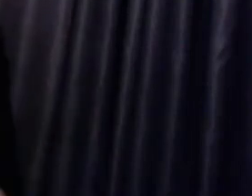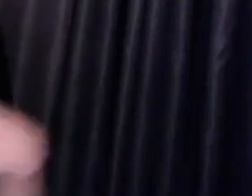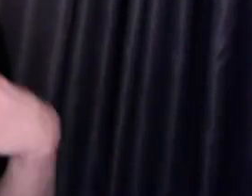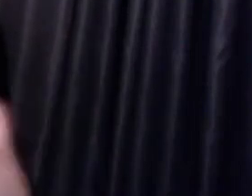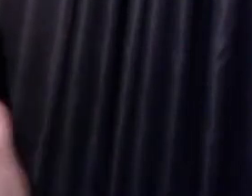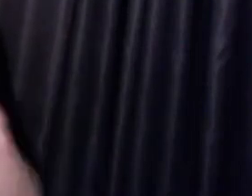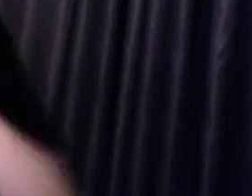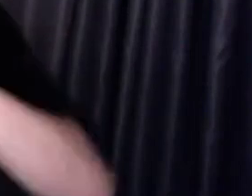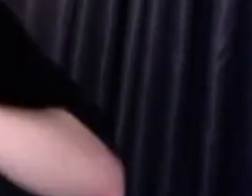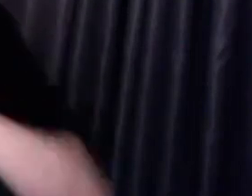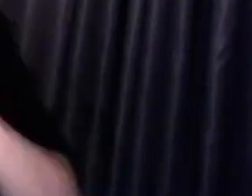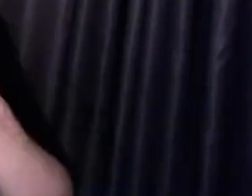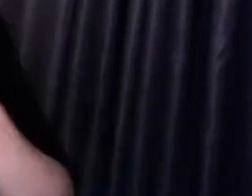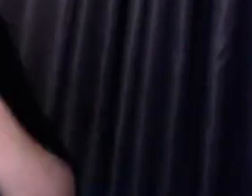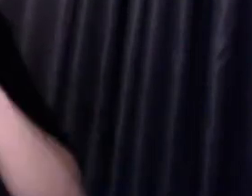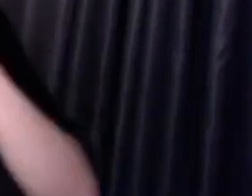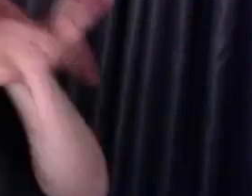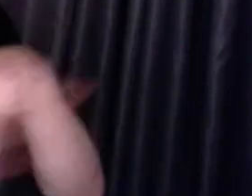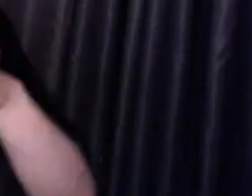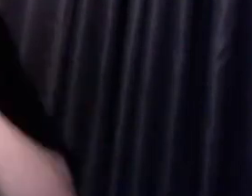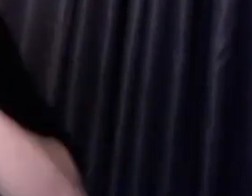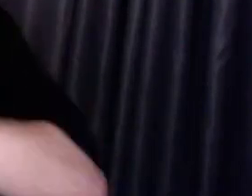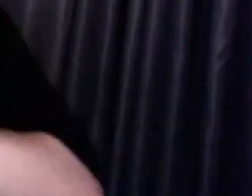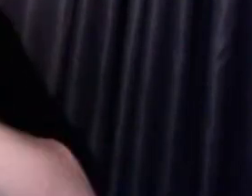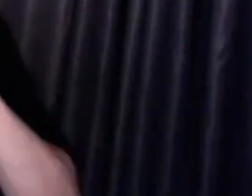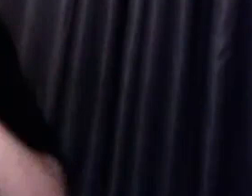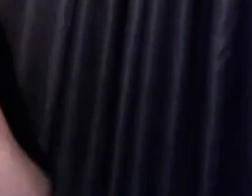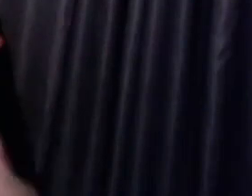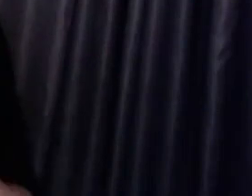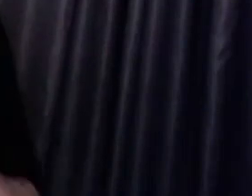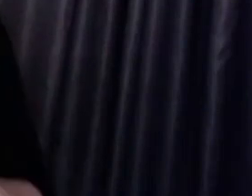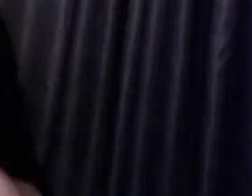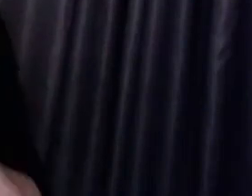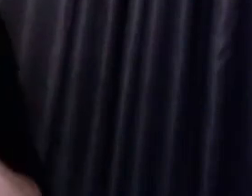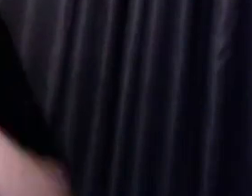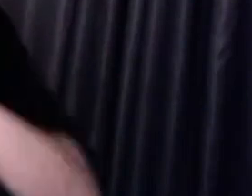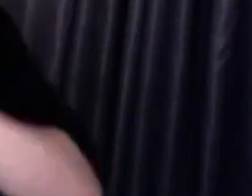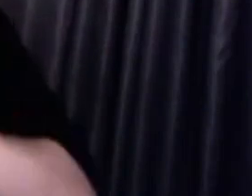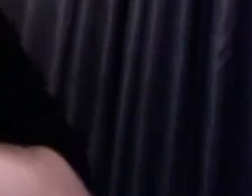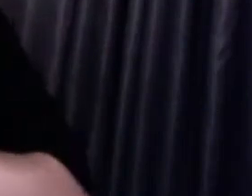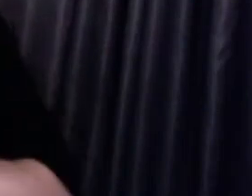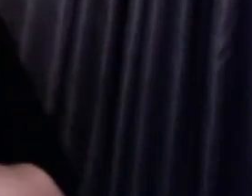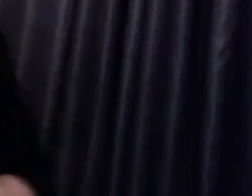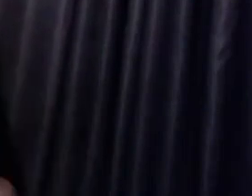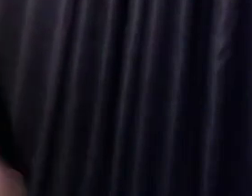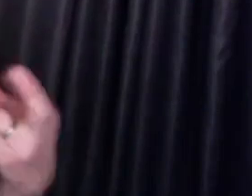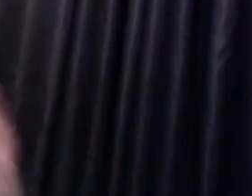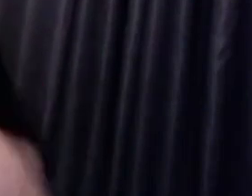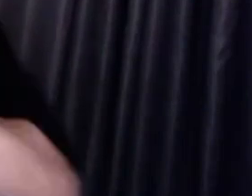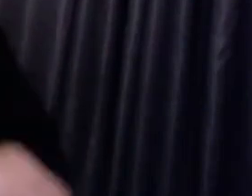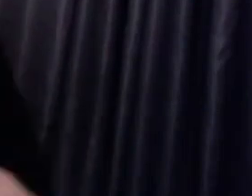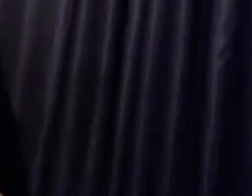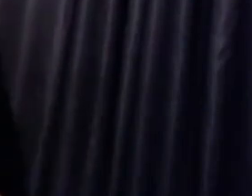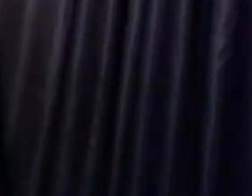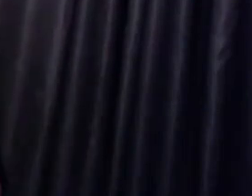slides, send out the recording, send out the algorithm that we were just looking at, and send additional resources. That email will go